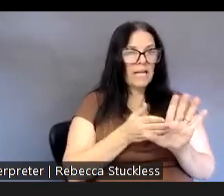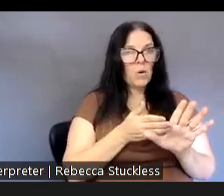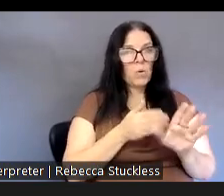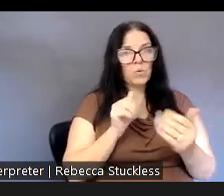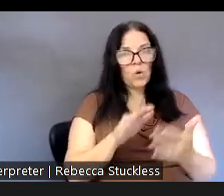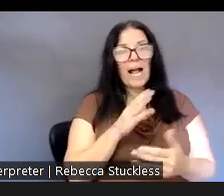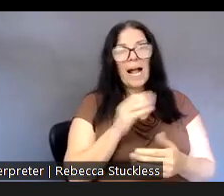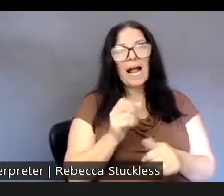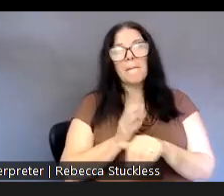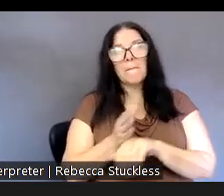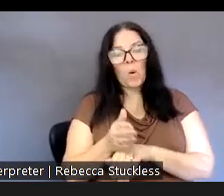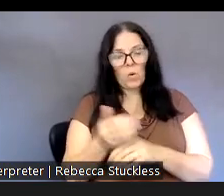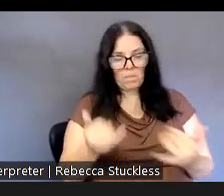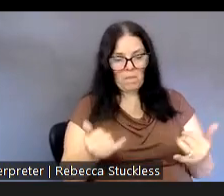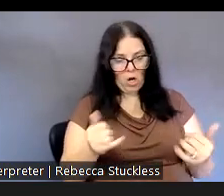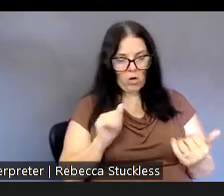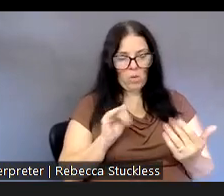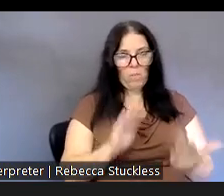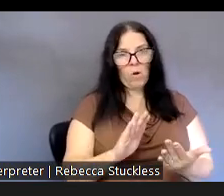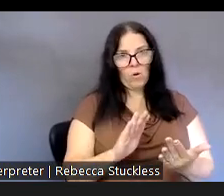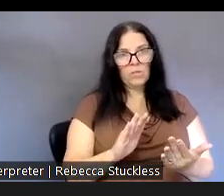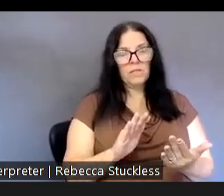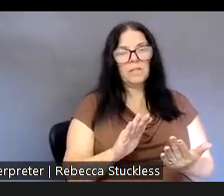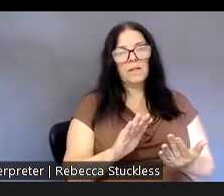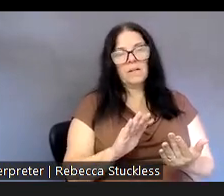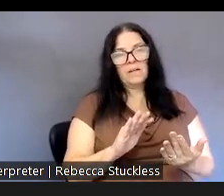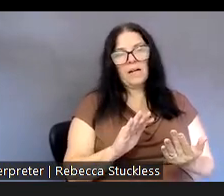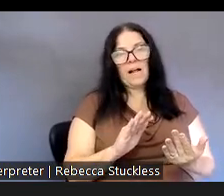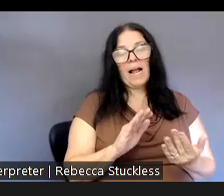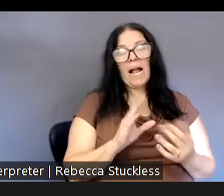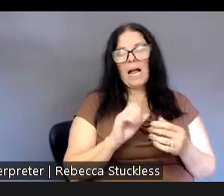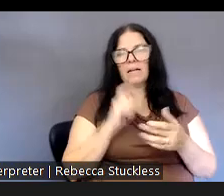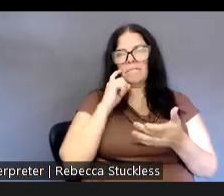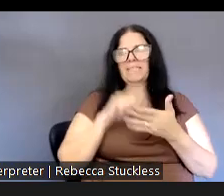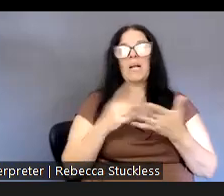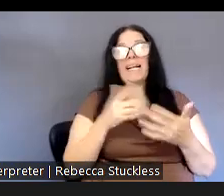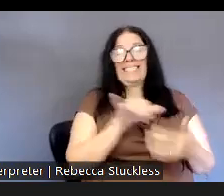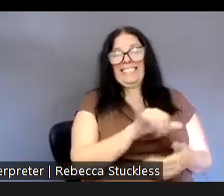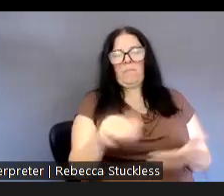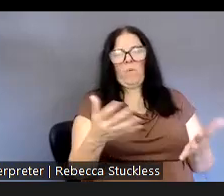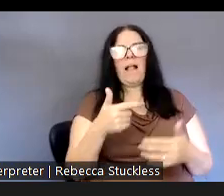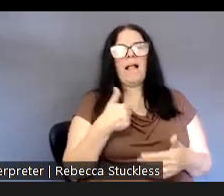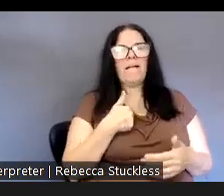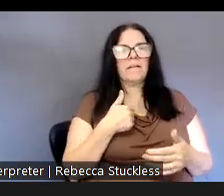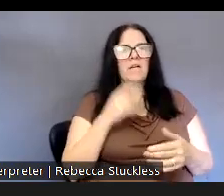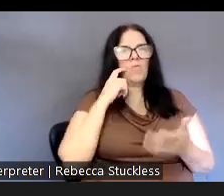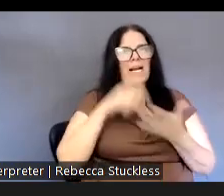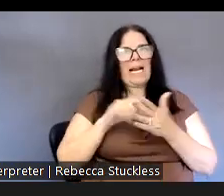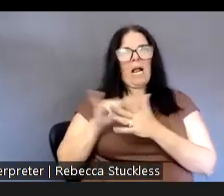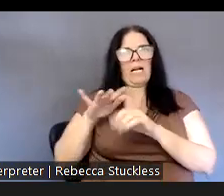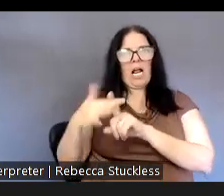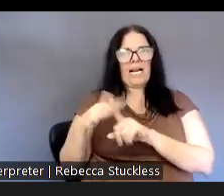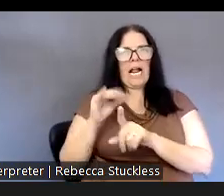the common denominator there is more recognition of how context and culture